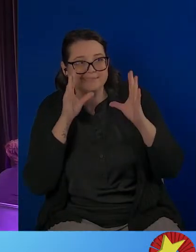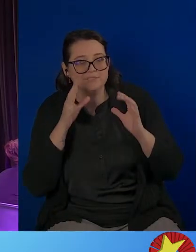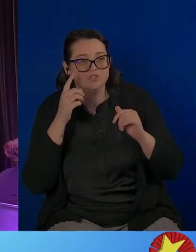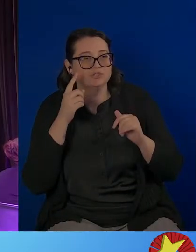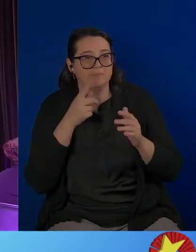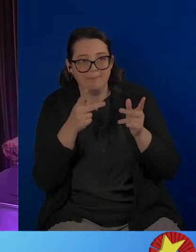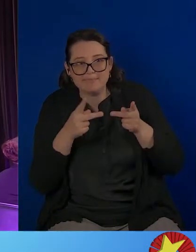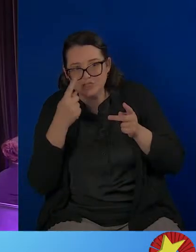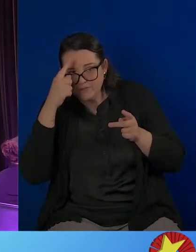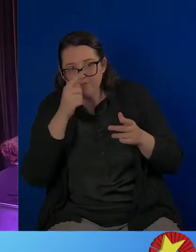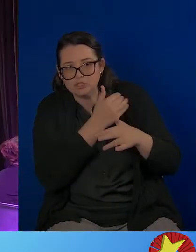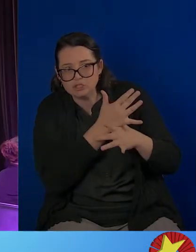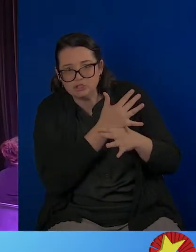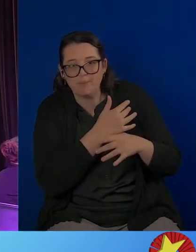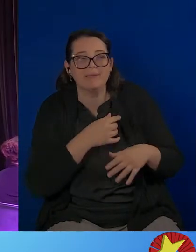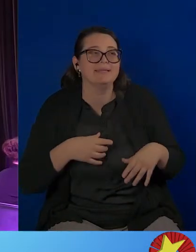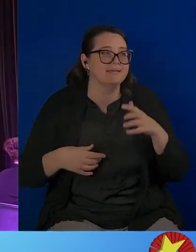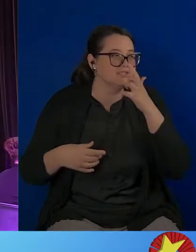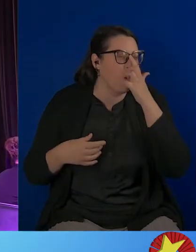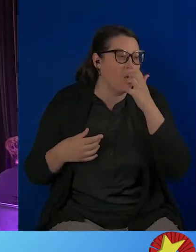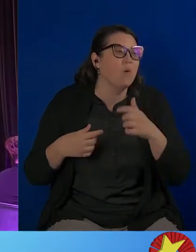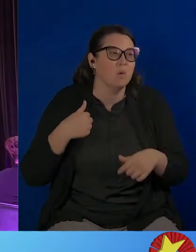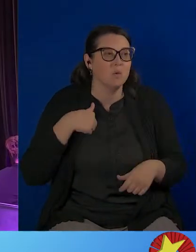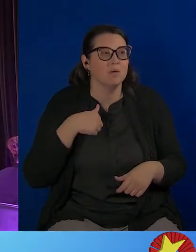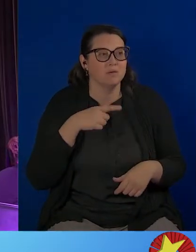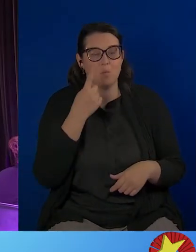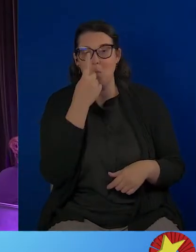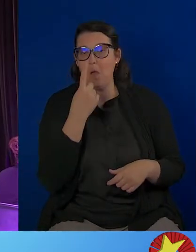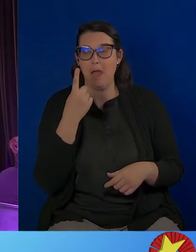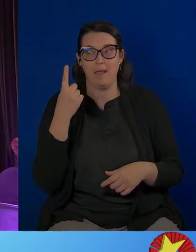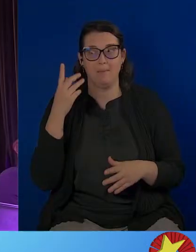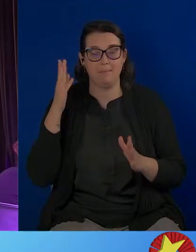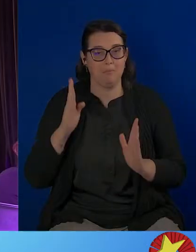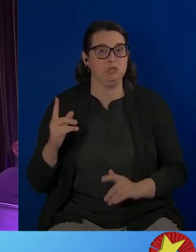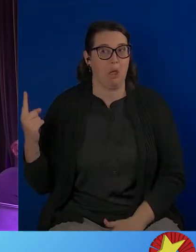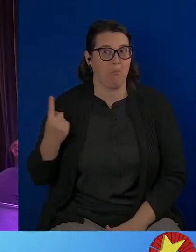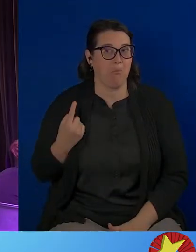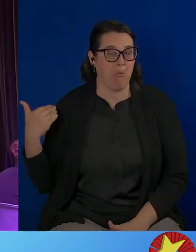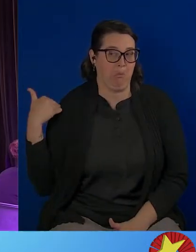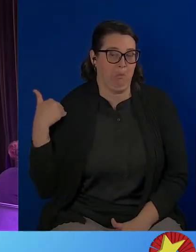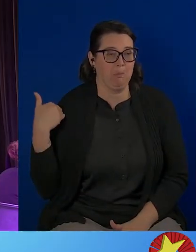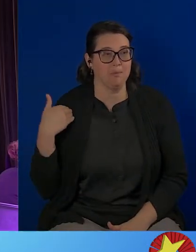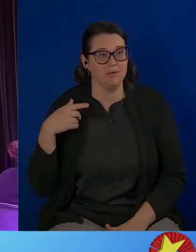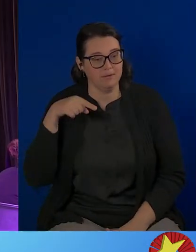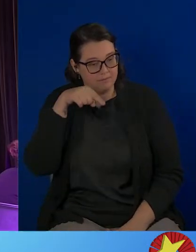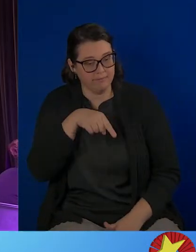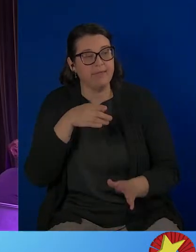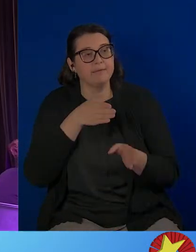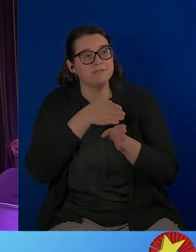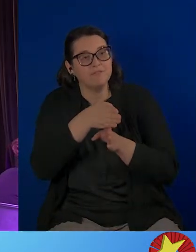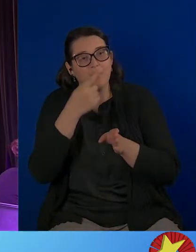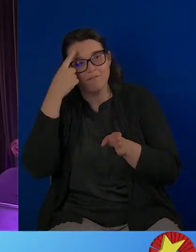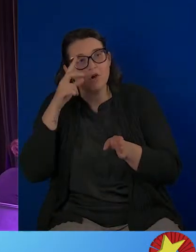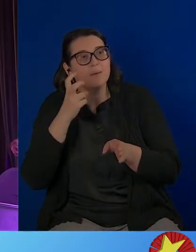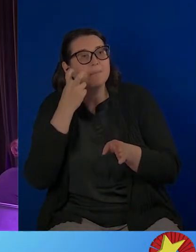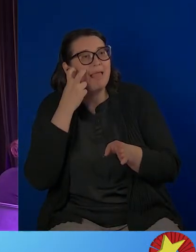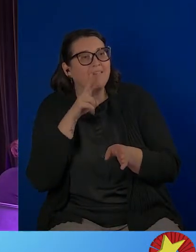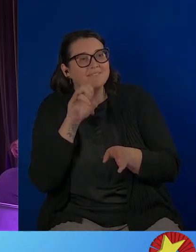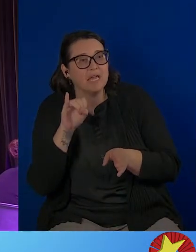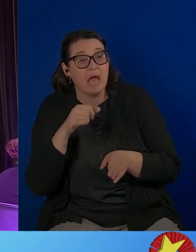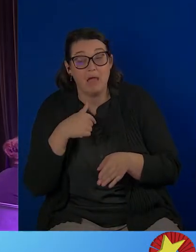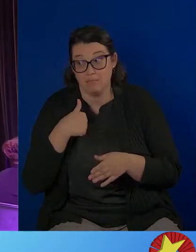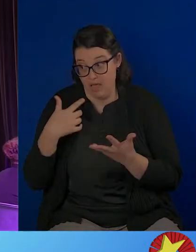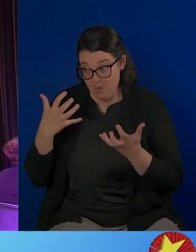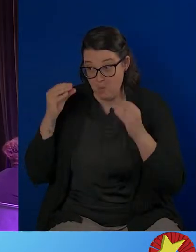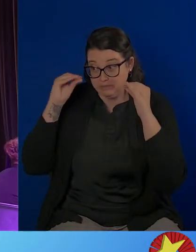said, we need teachers in this field. It's for children that are either blind or visually impaired. And I thought, I wanted to teach, so let's give a shot